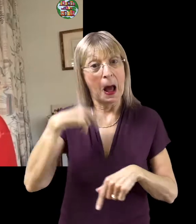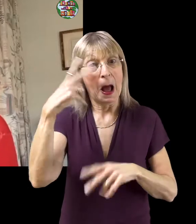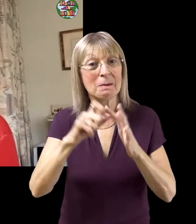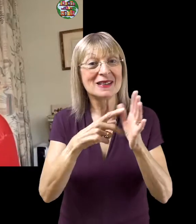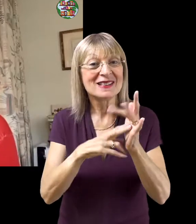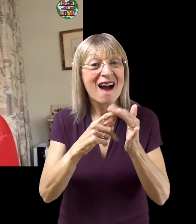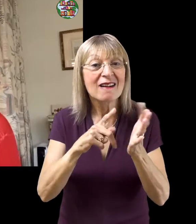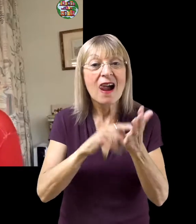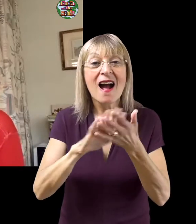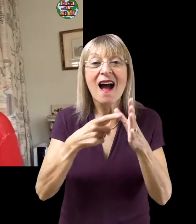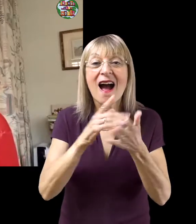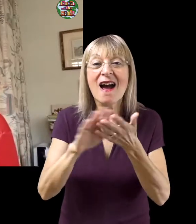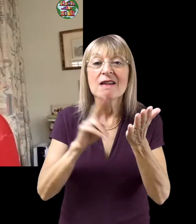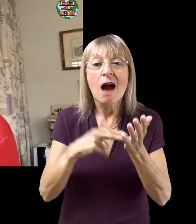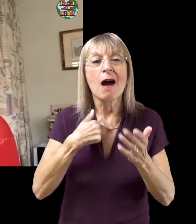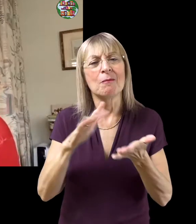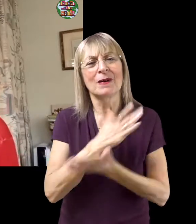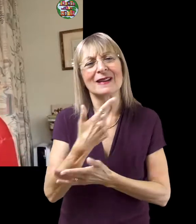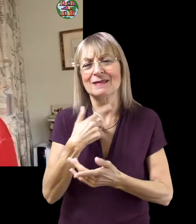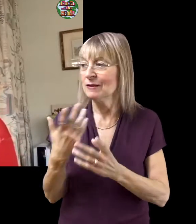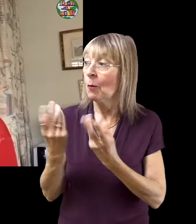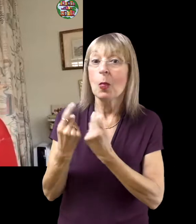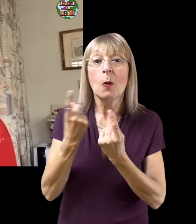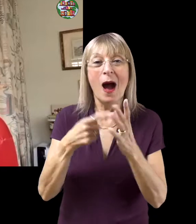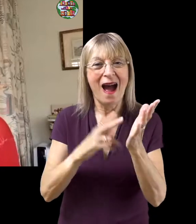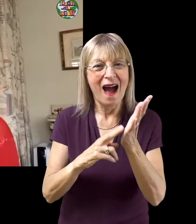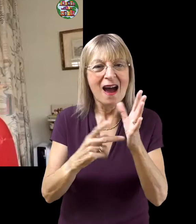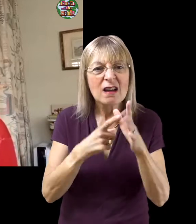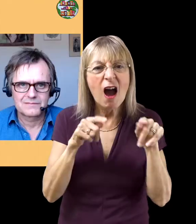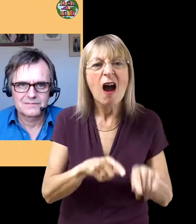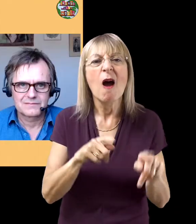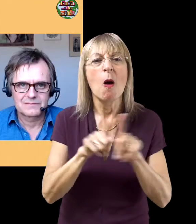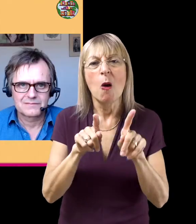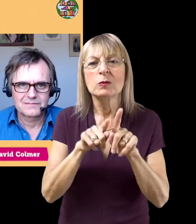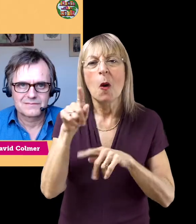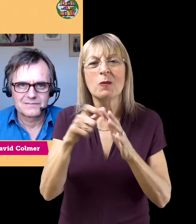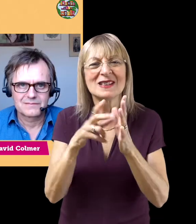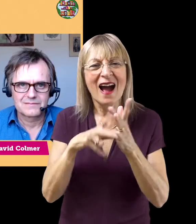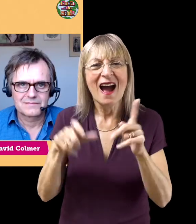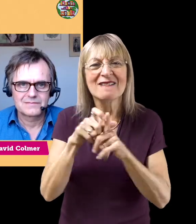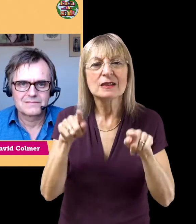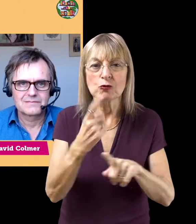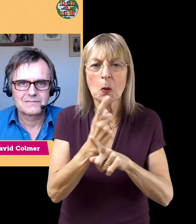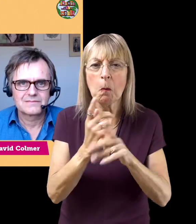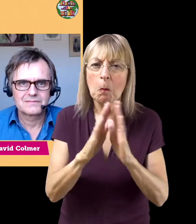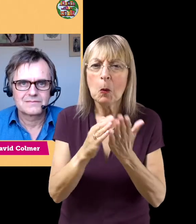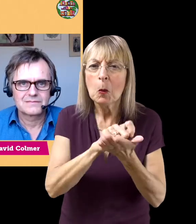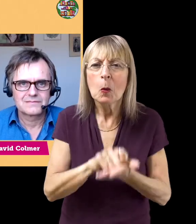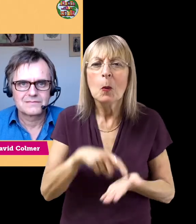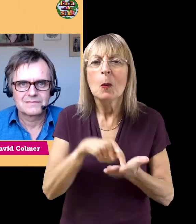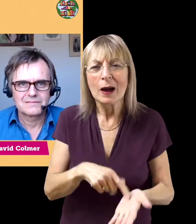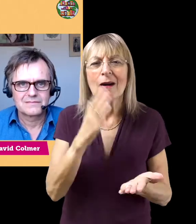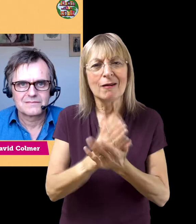My name is Daniel Hahn, and I'm delighted to have been joined by Anna Woltz and David Colmer to talk about a couple of books, one